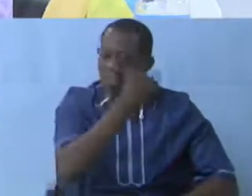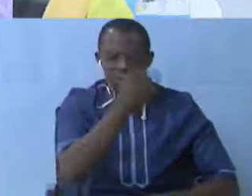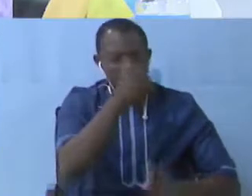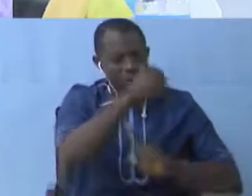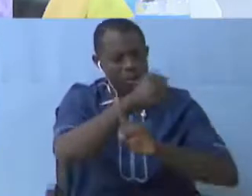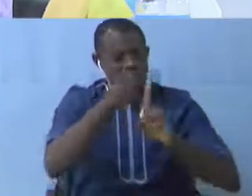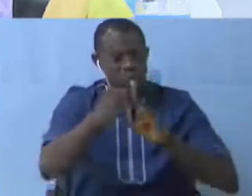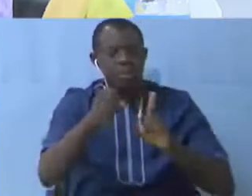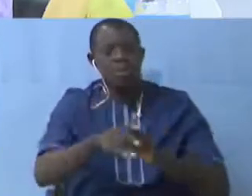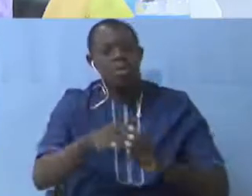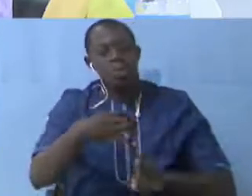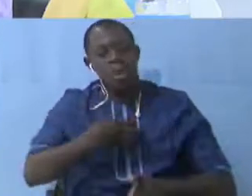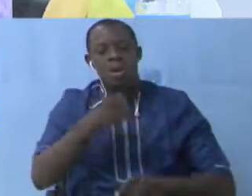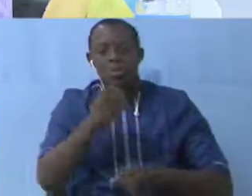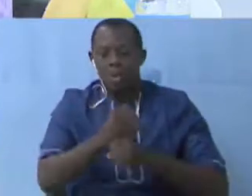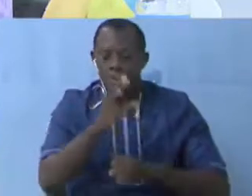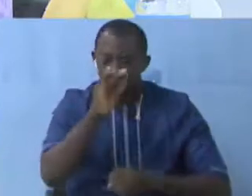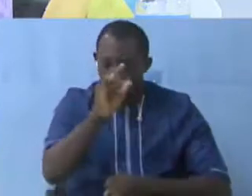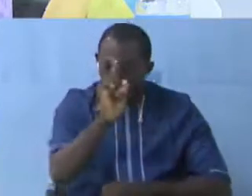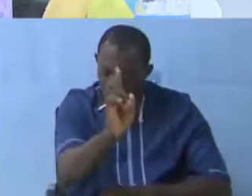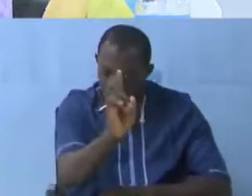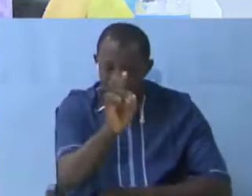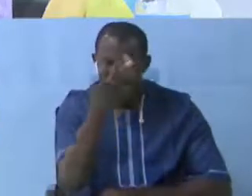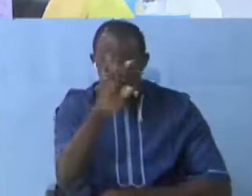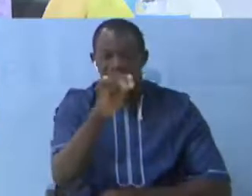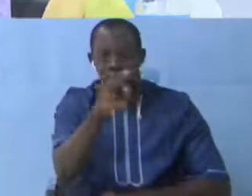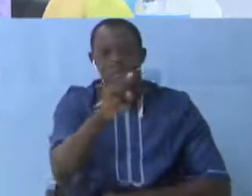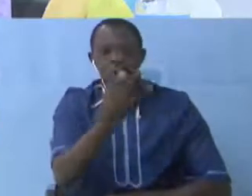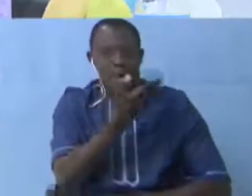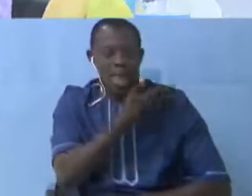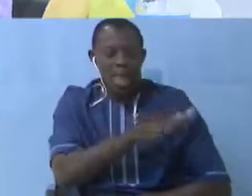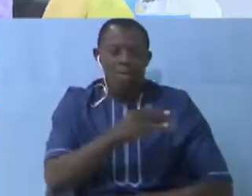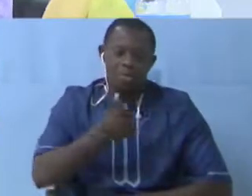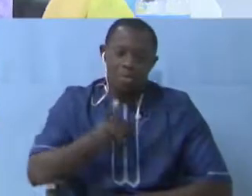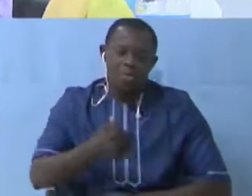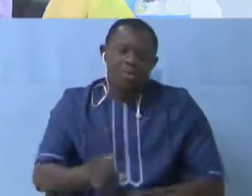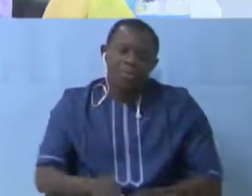I want to maybe raise one point here, if you allow me.